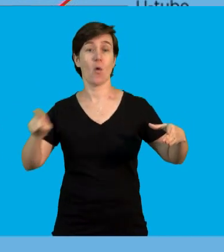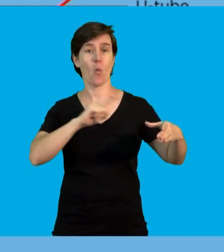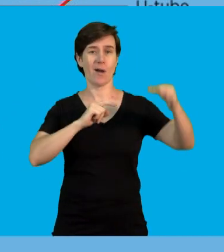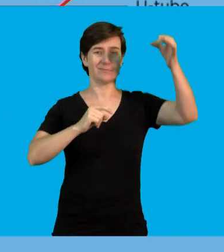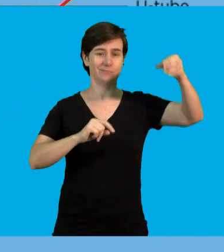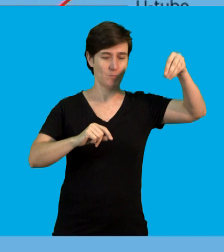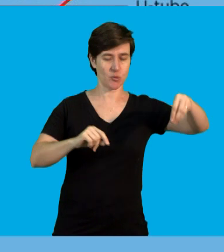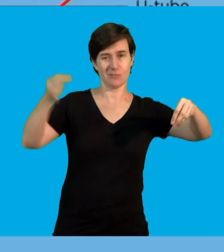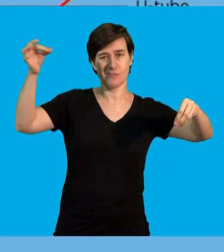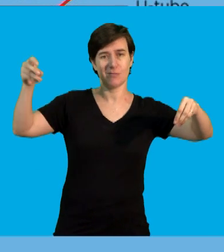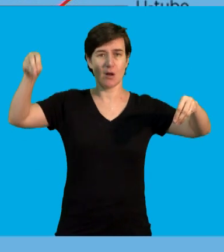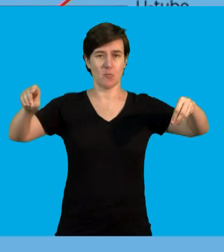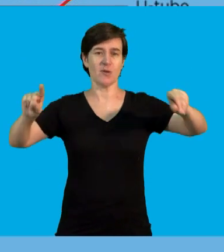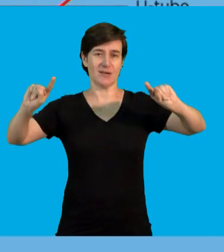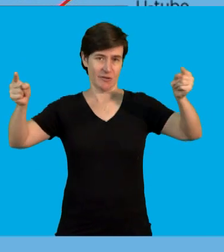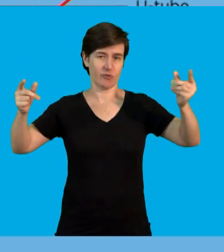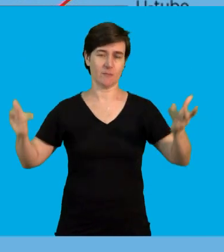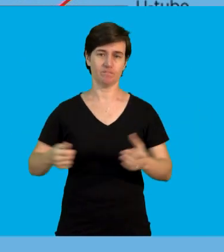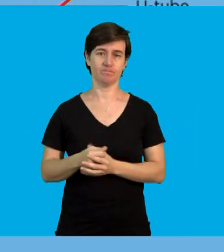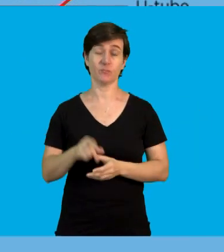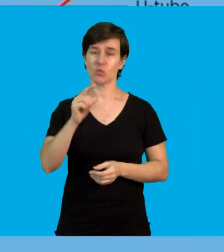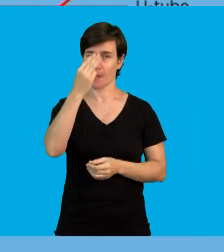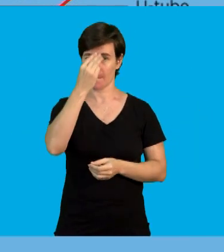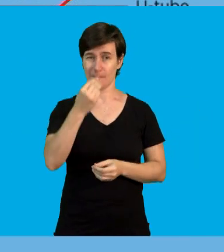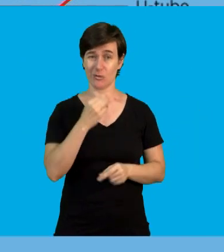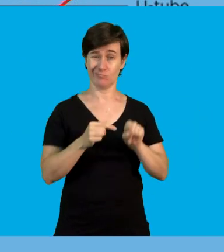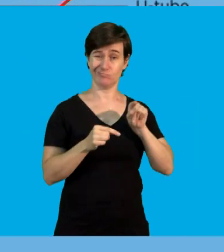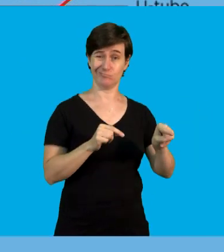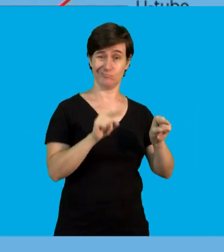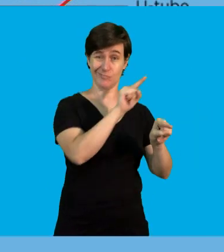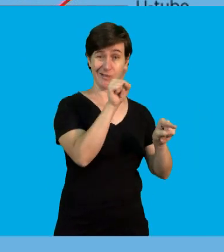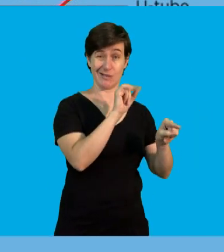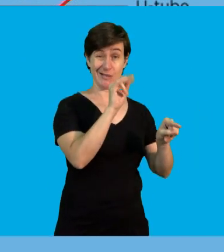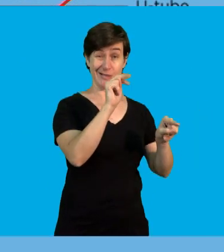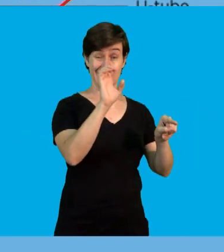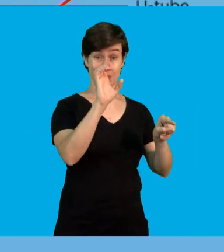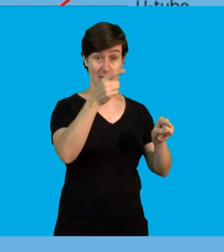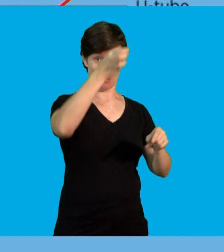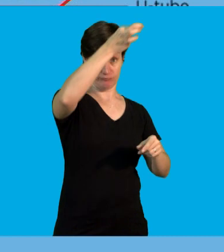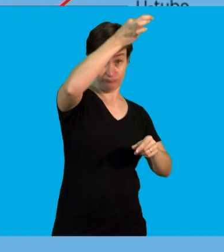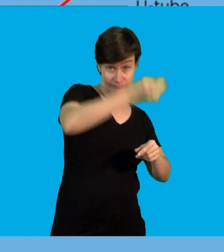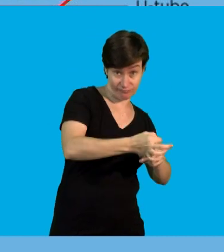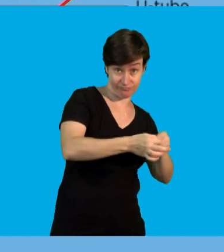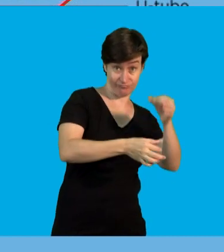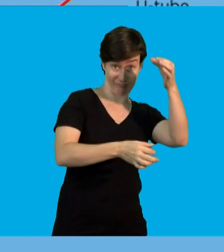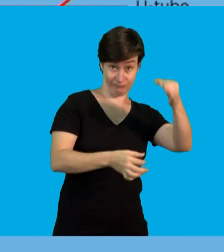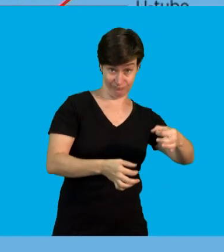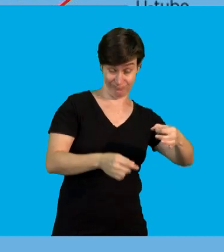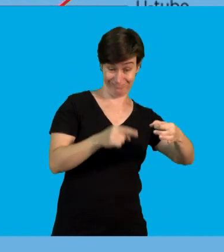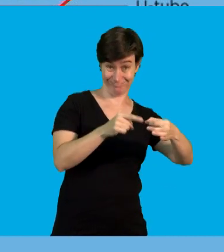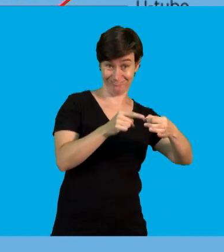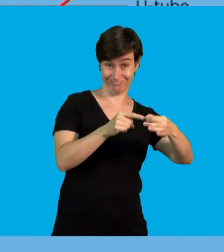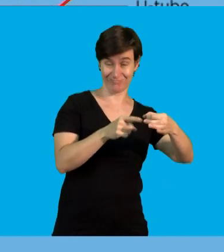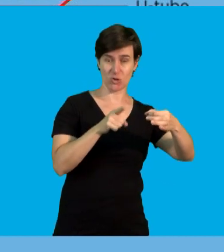it. If we are looking at this picture, we are seeing that there is a zinc electrode that is dipped into the solution, and